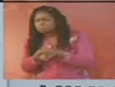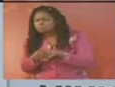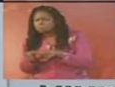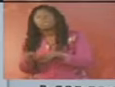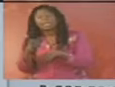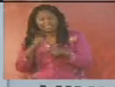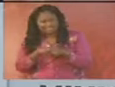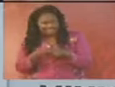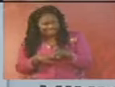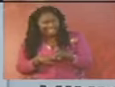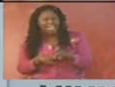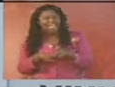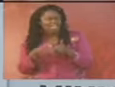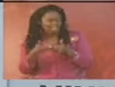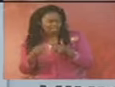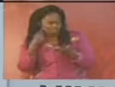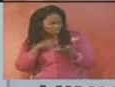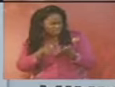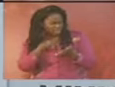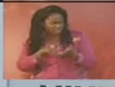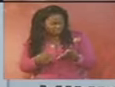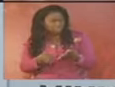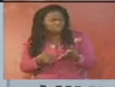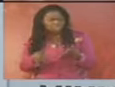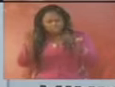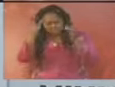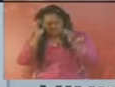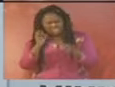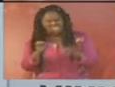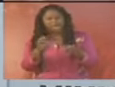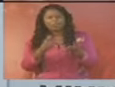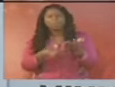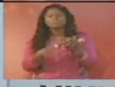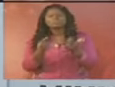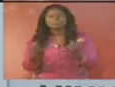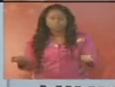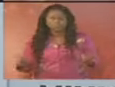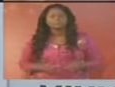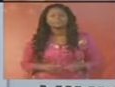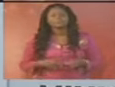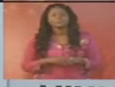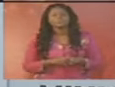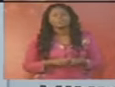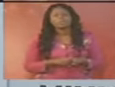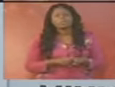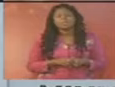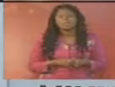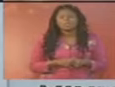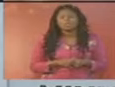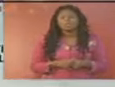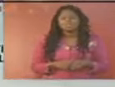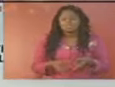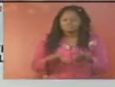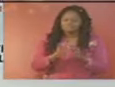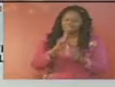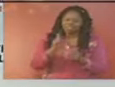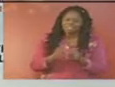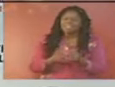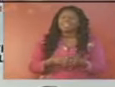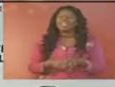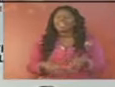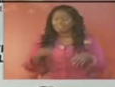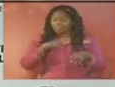the research shows. So, Al, I think that's the answer to that question. So let me ask, so the Minister of Health will qualify for a COVID vaccine? Of course,